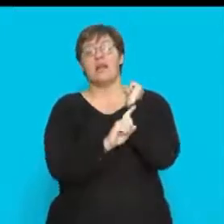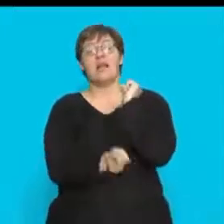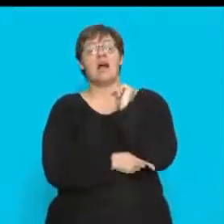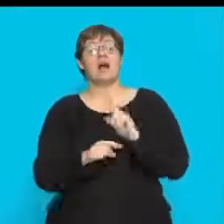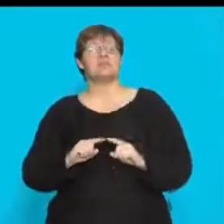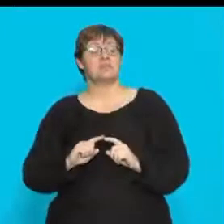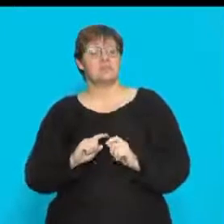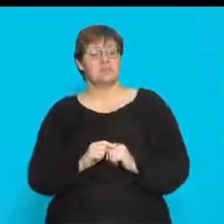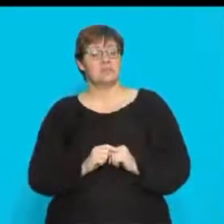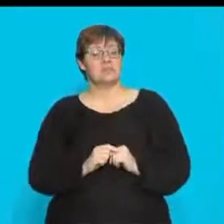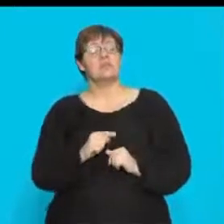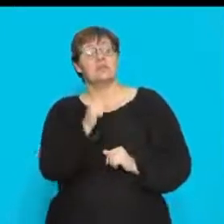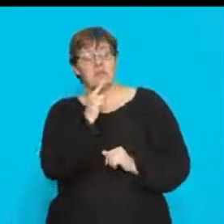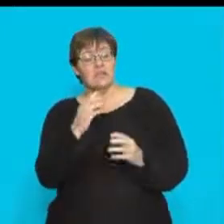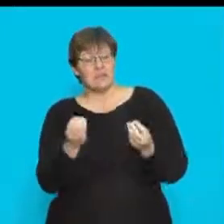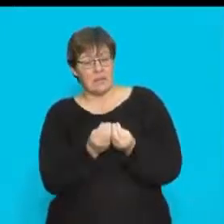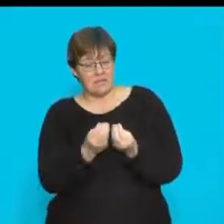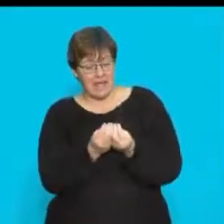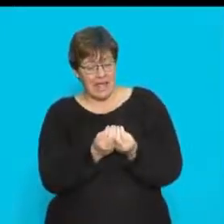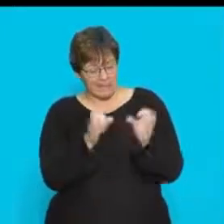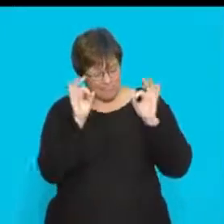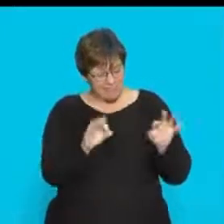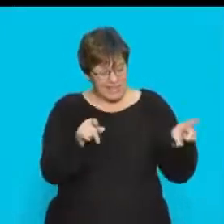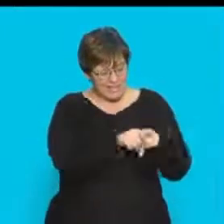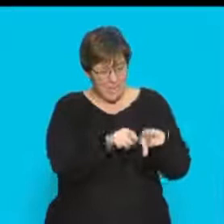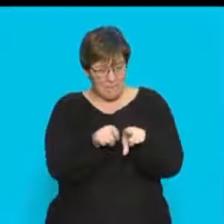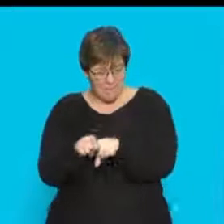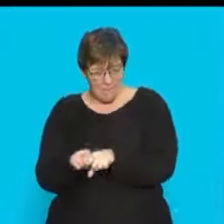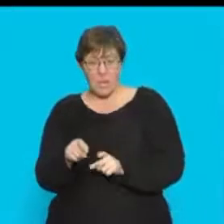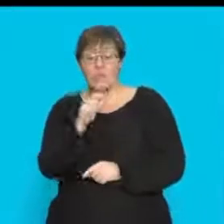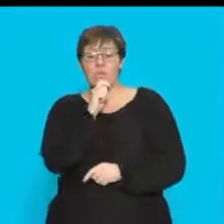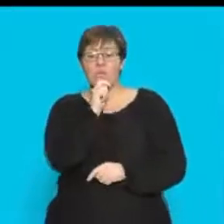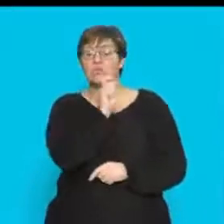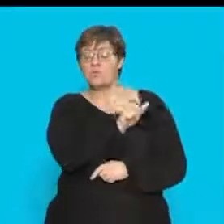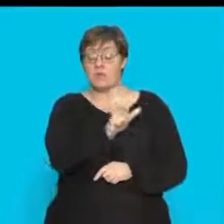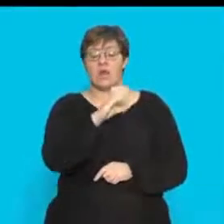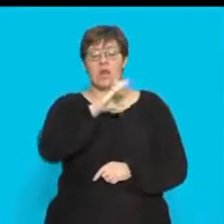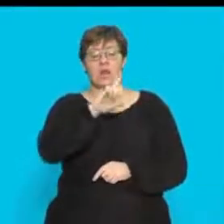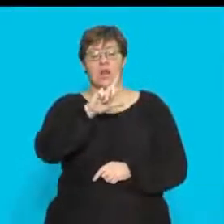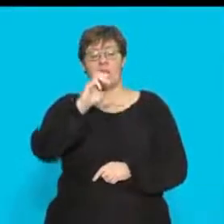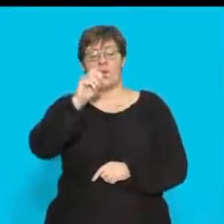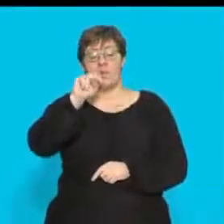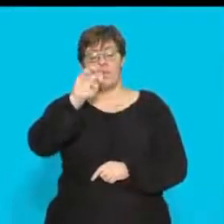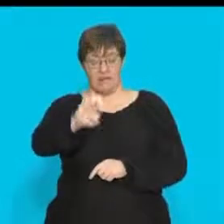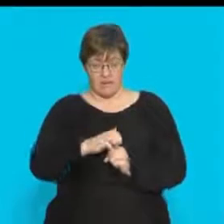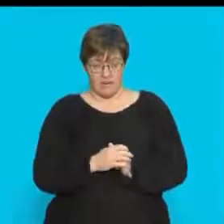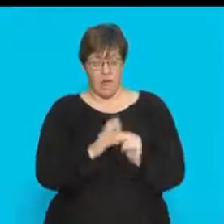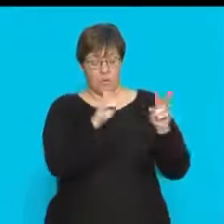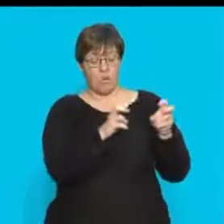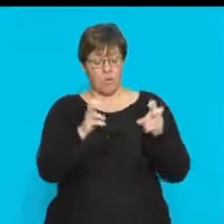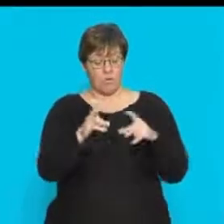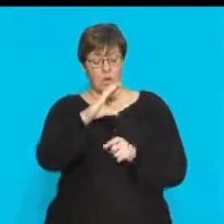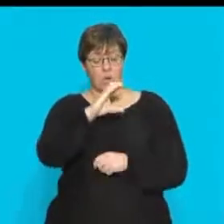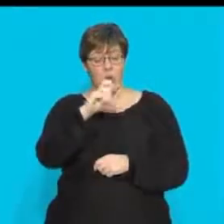which leads us to our last plant. When something is the same, we use the word a clone,